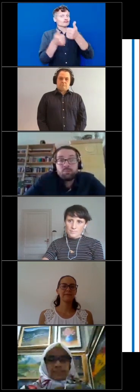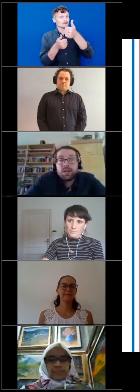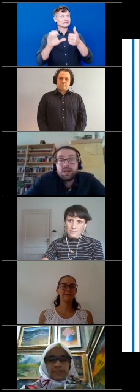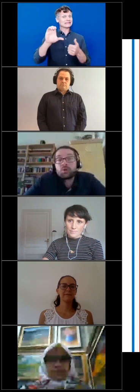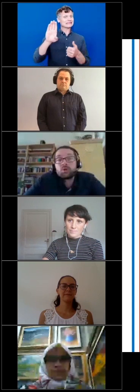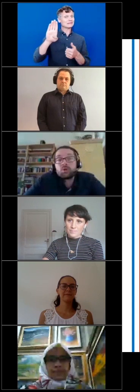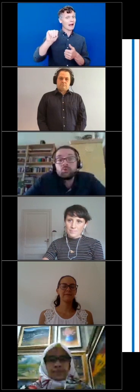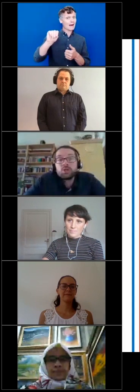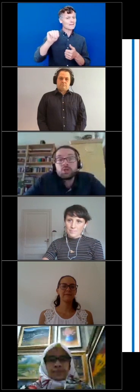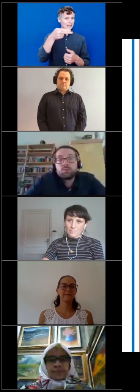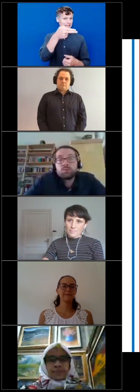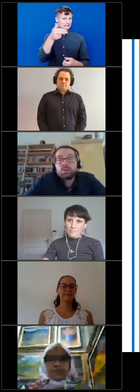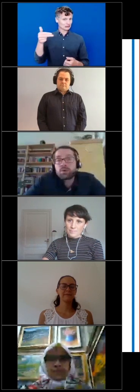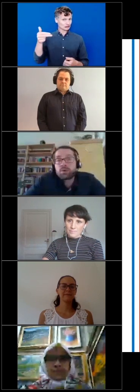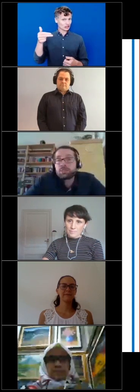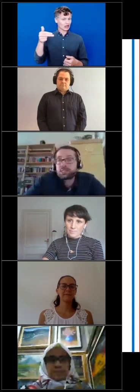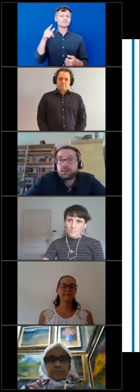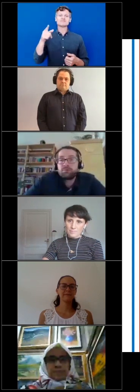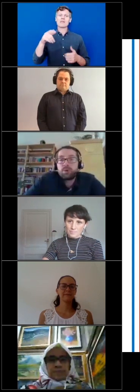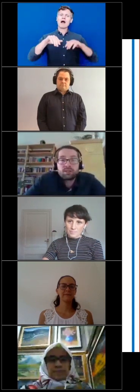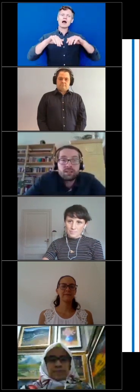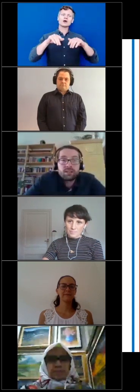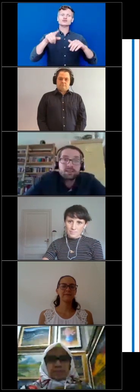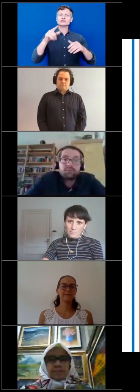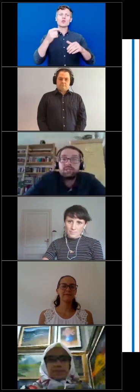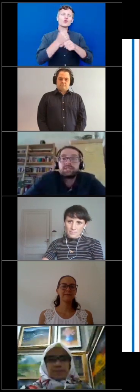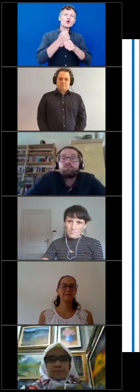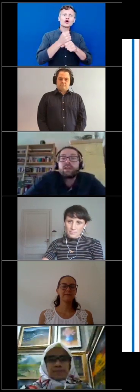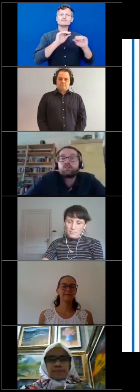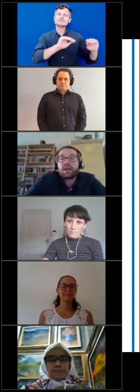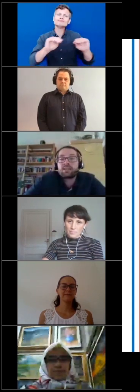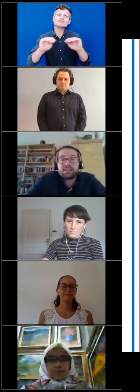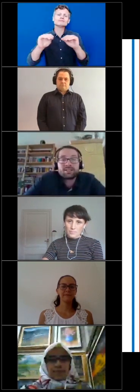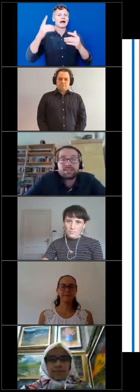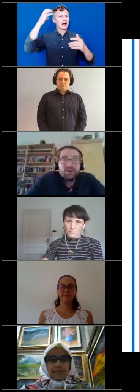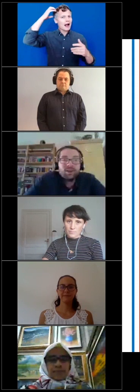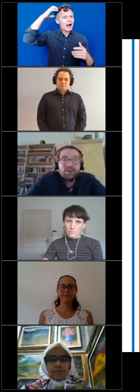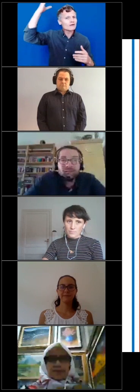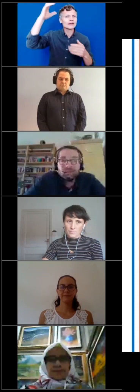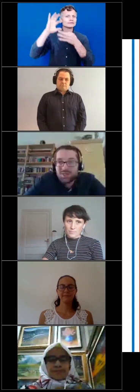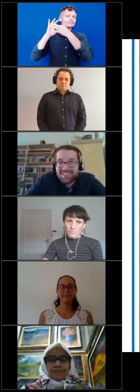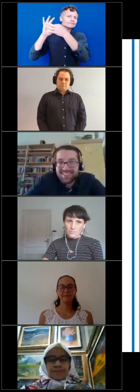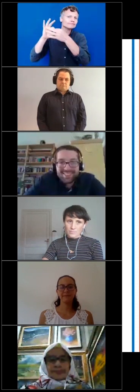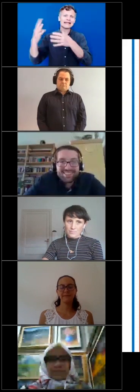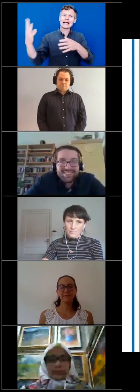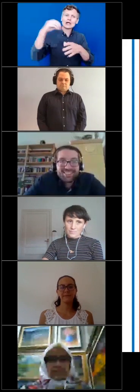them in ensuring inclusion within programs, staff, partners, governments, and mainstream actors. Welcome, Cucu.